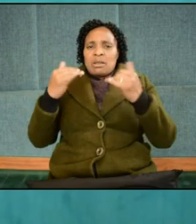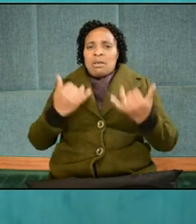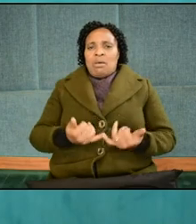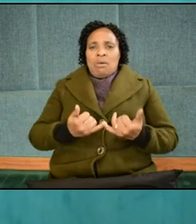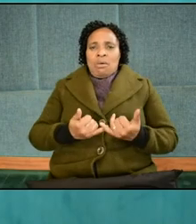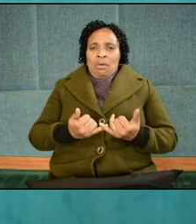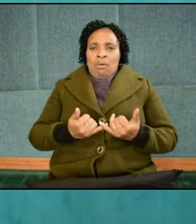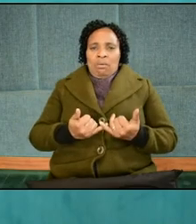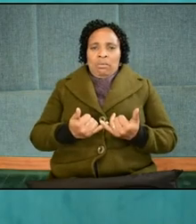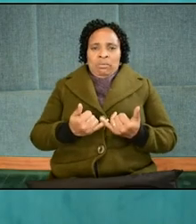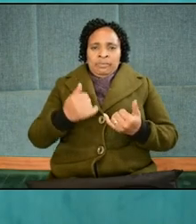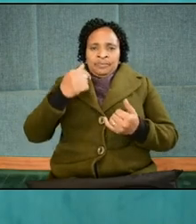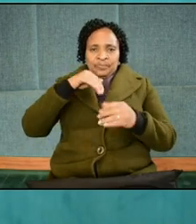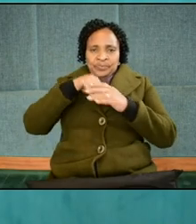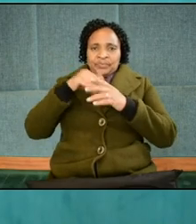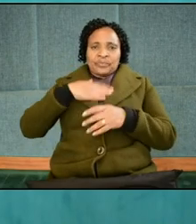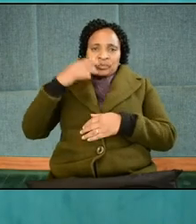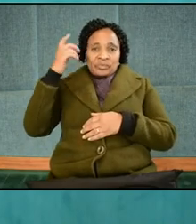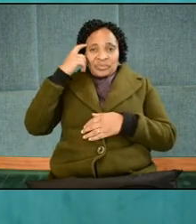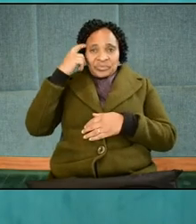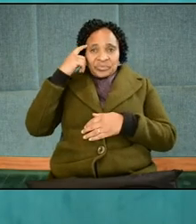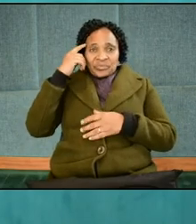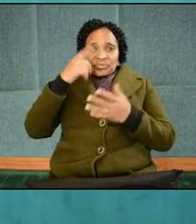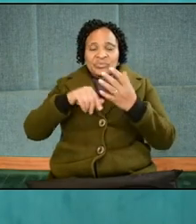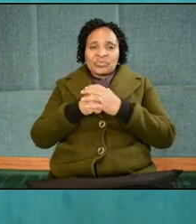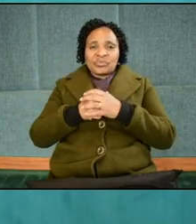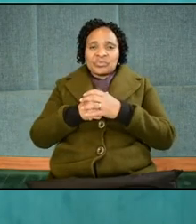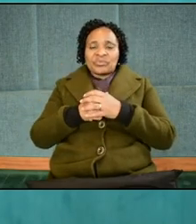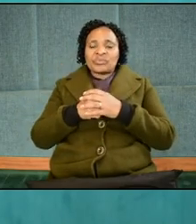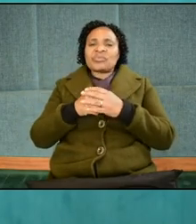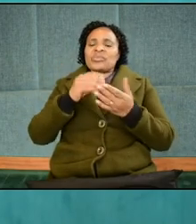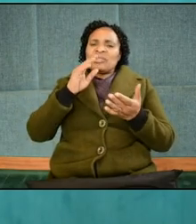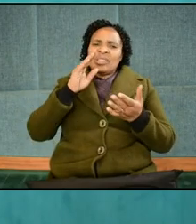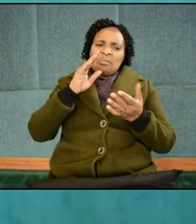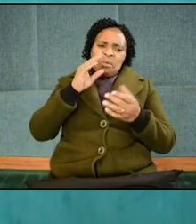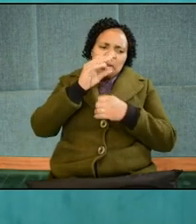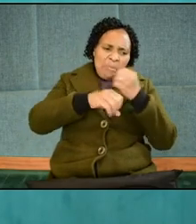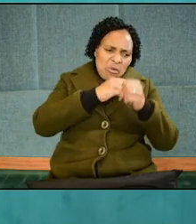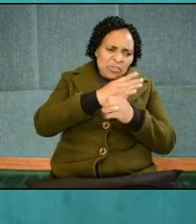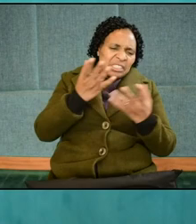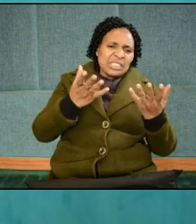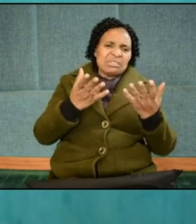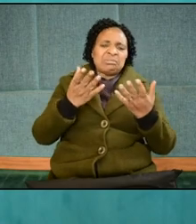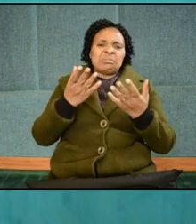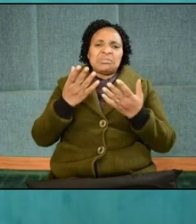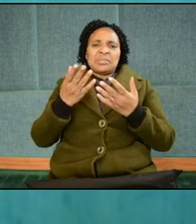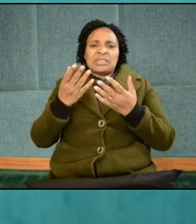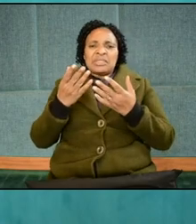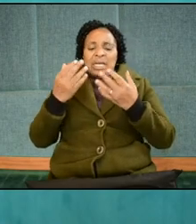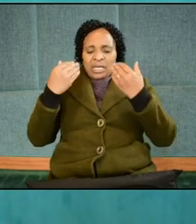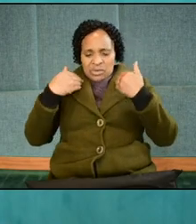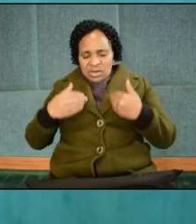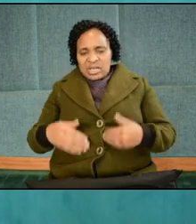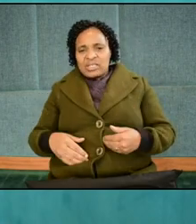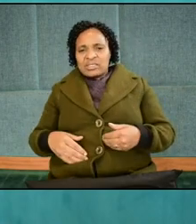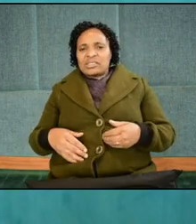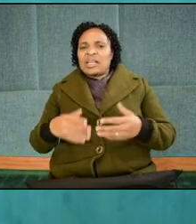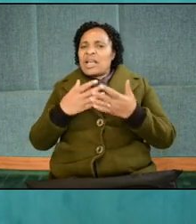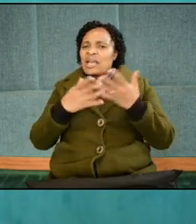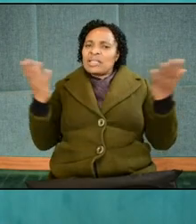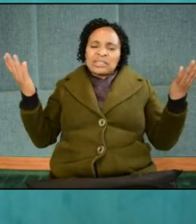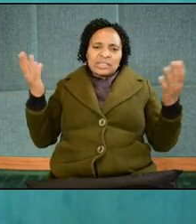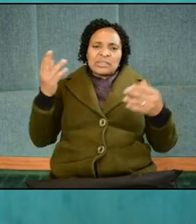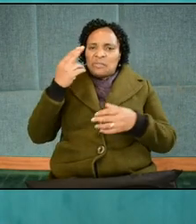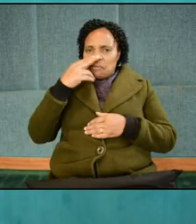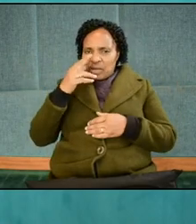in my brain. It is normal, or rather comedy, and you see a man dressed in a dress and you think it's